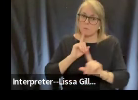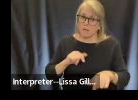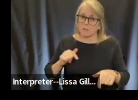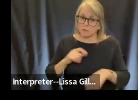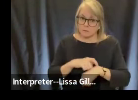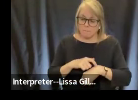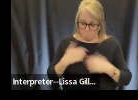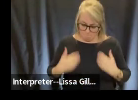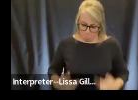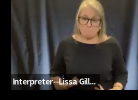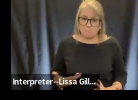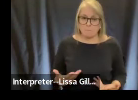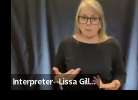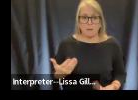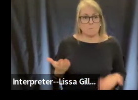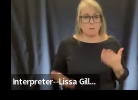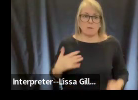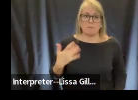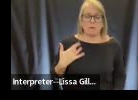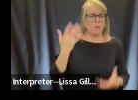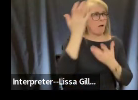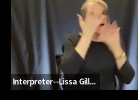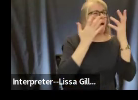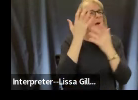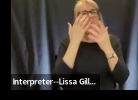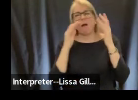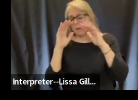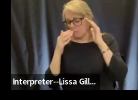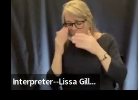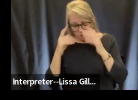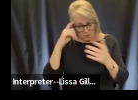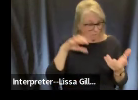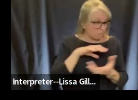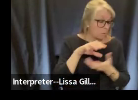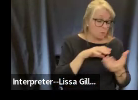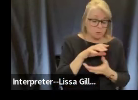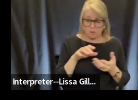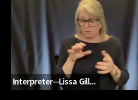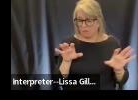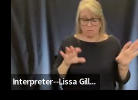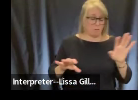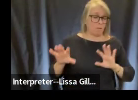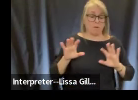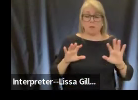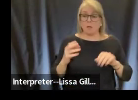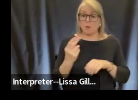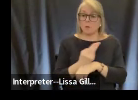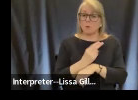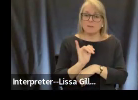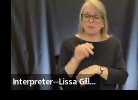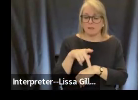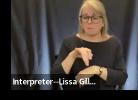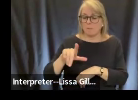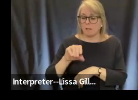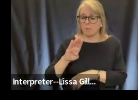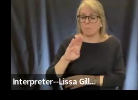And so that could be drowsiness, lightheadedness, confusion, lack of judgment. And then, using something like a pill box to